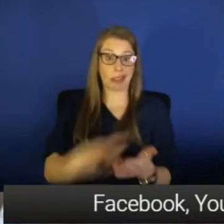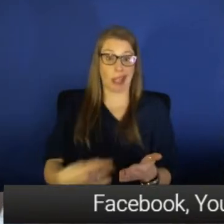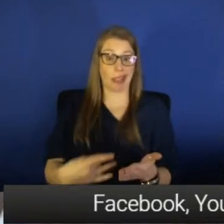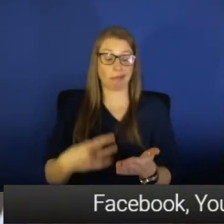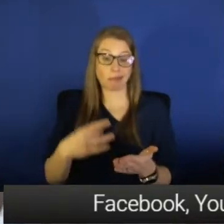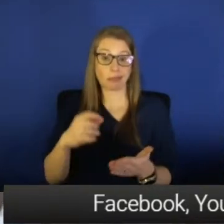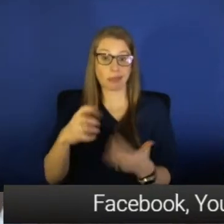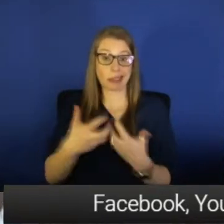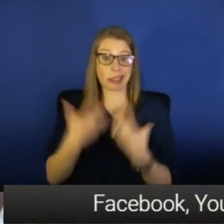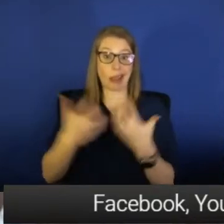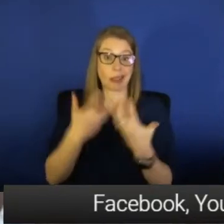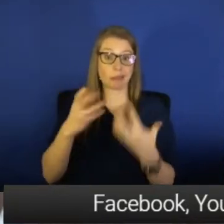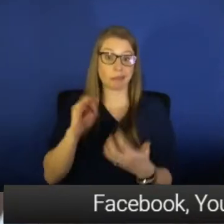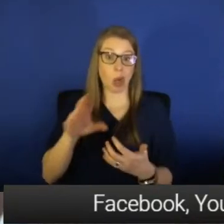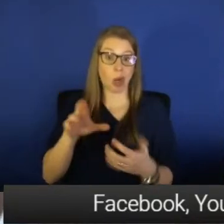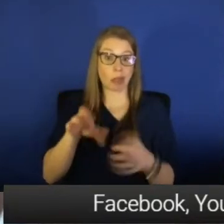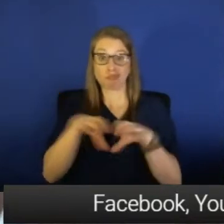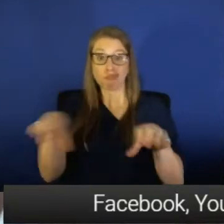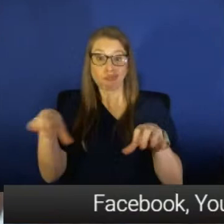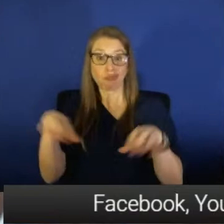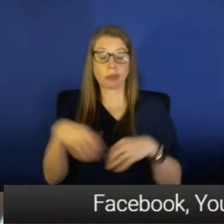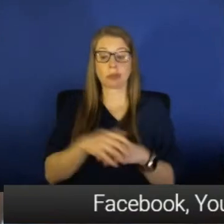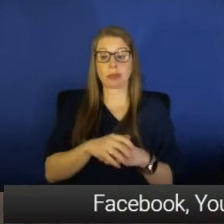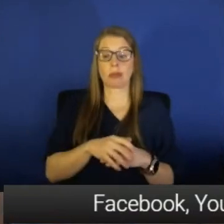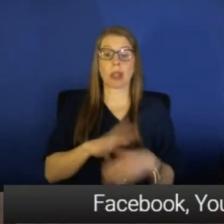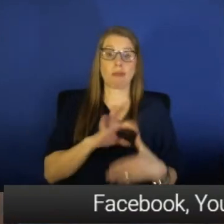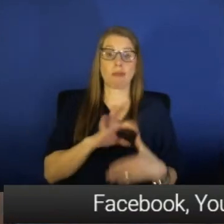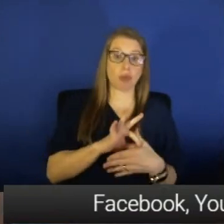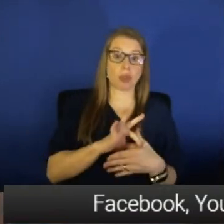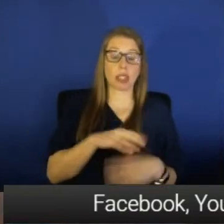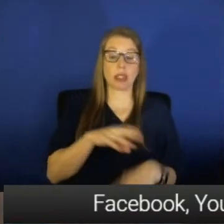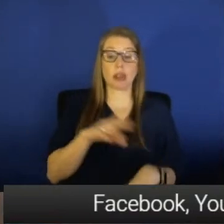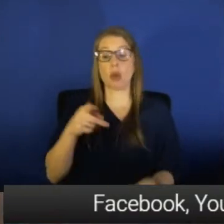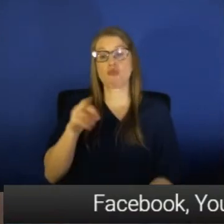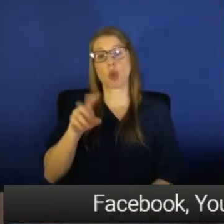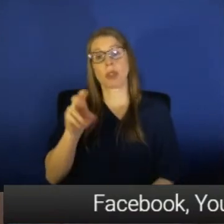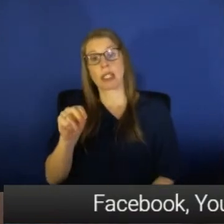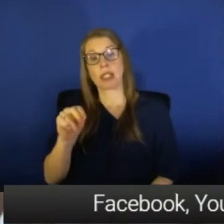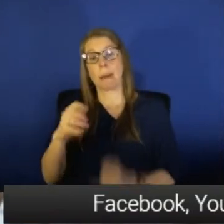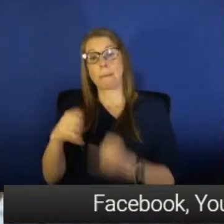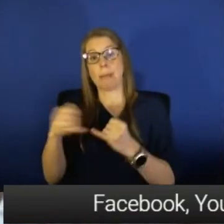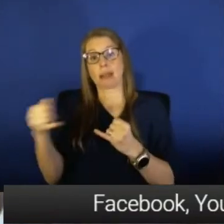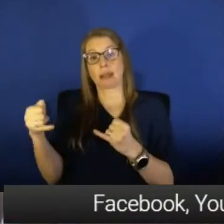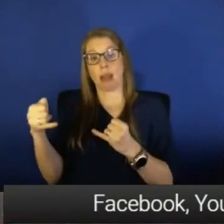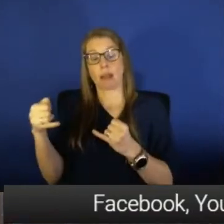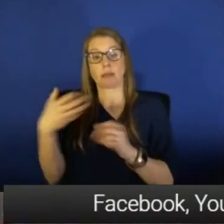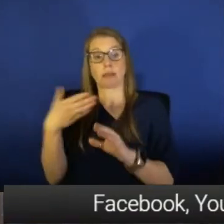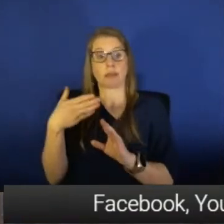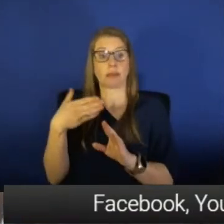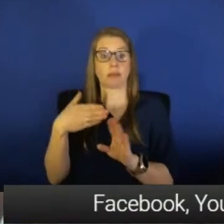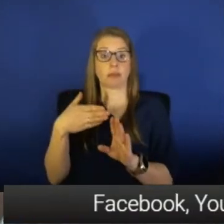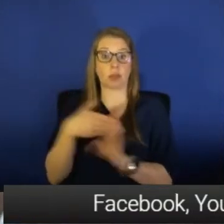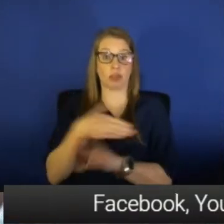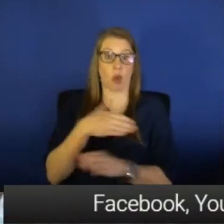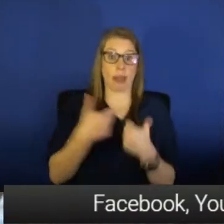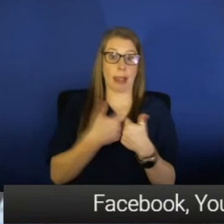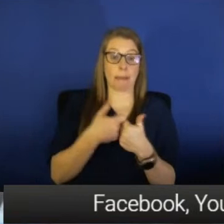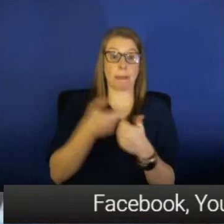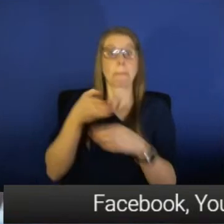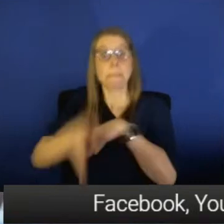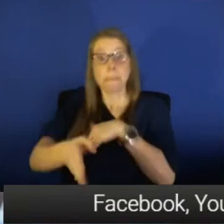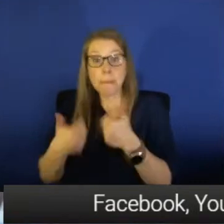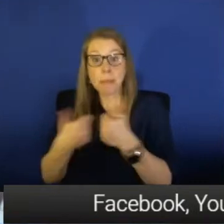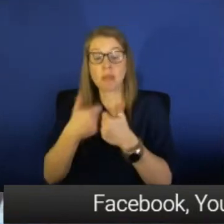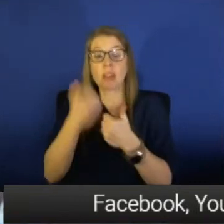what they eat. So they have a combination of kind of heavy protein and pasta 4 hours before. After the game, it's a little bit more fun. If we're